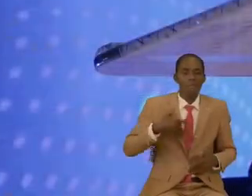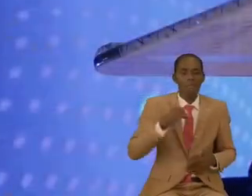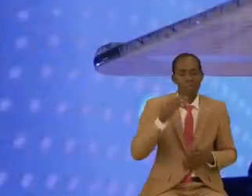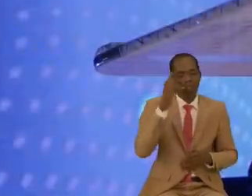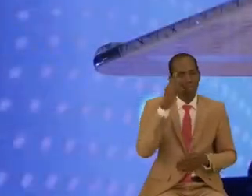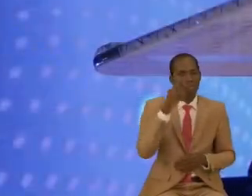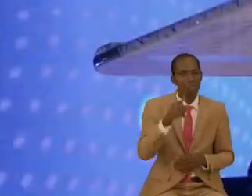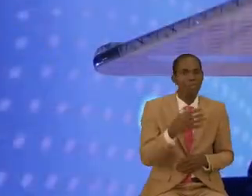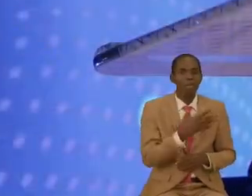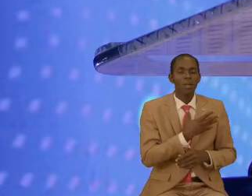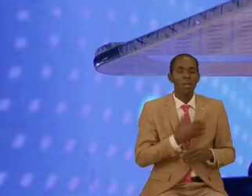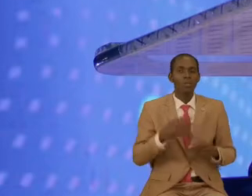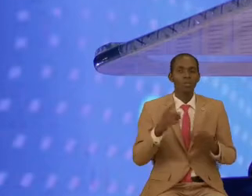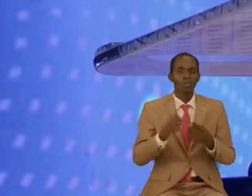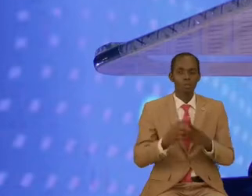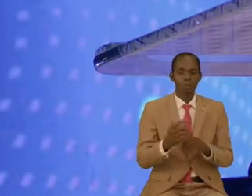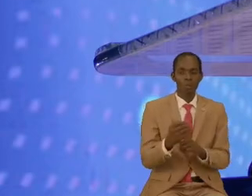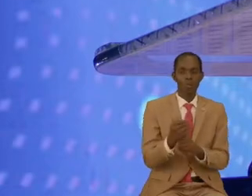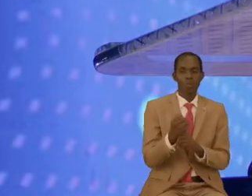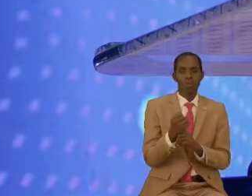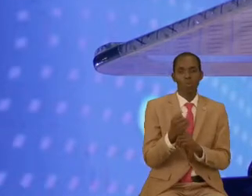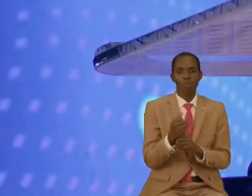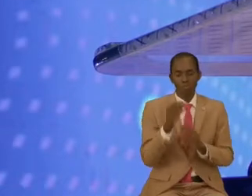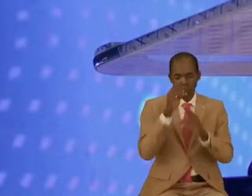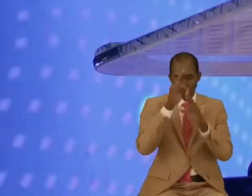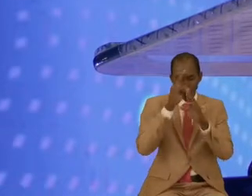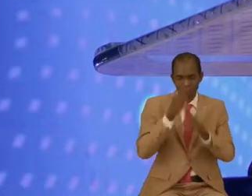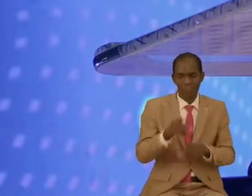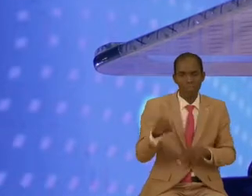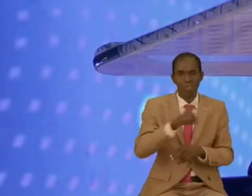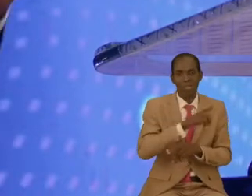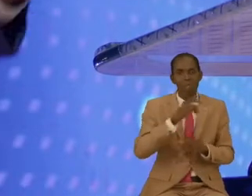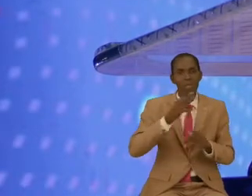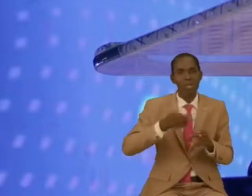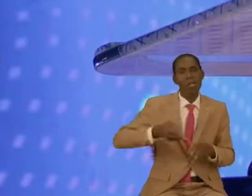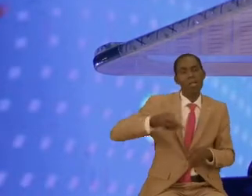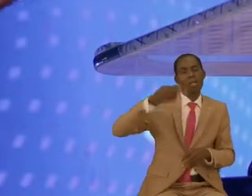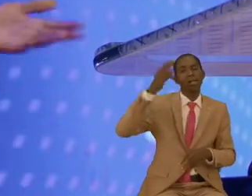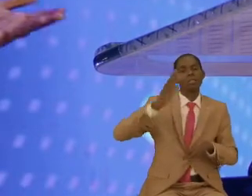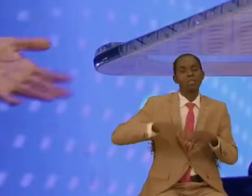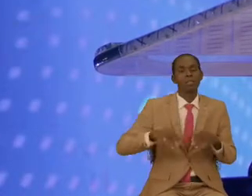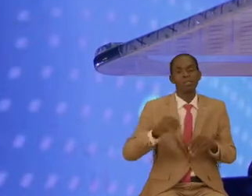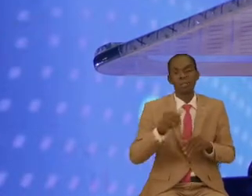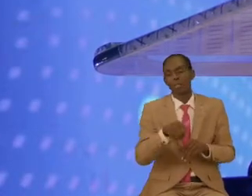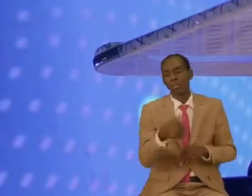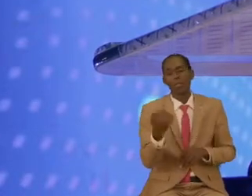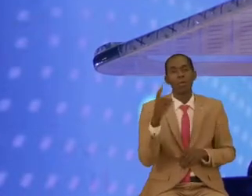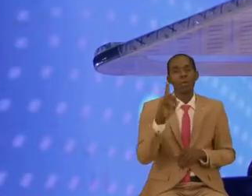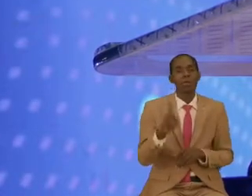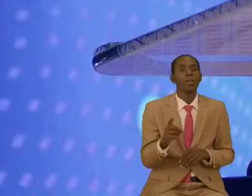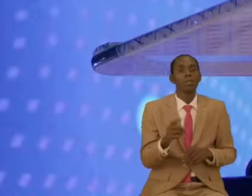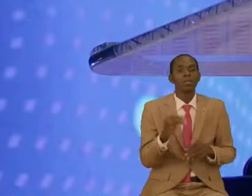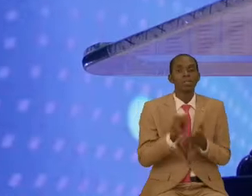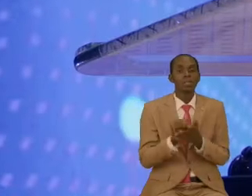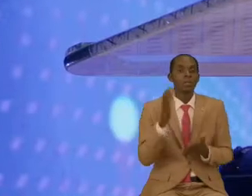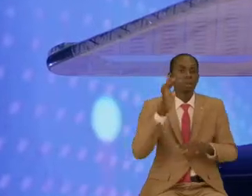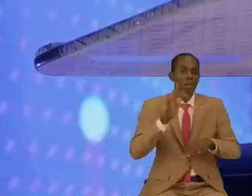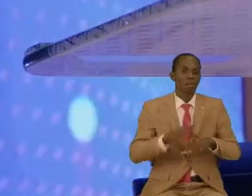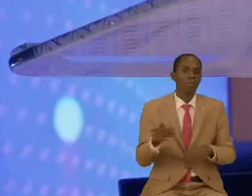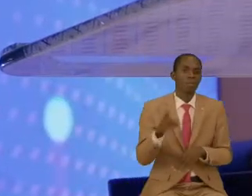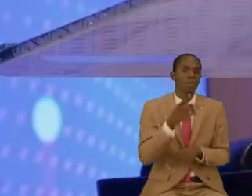to hold them superior to every other one, that ye might affect them. Look at